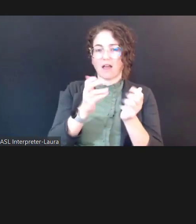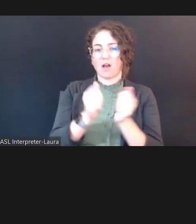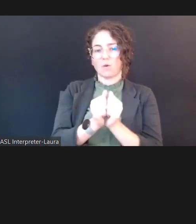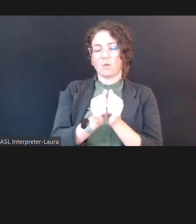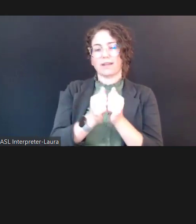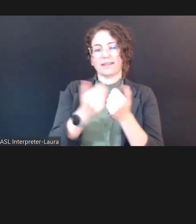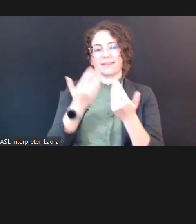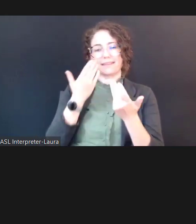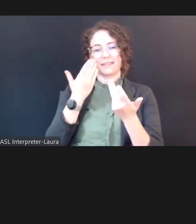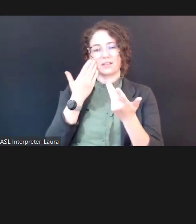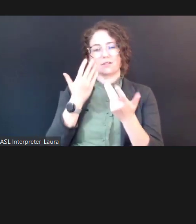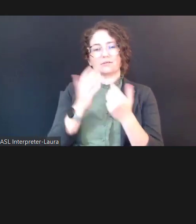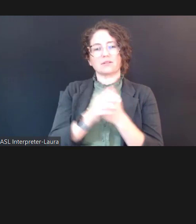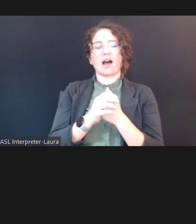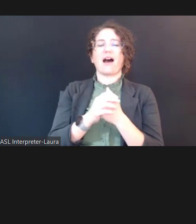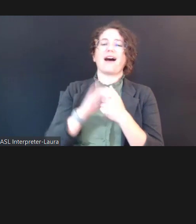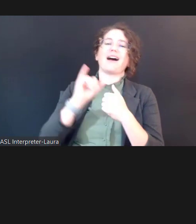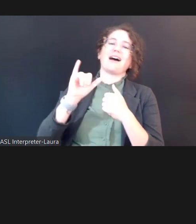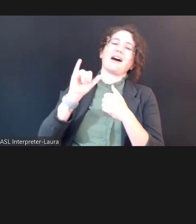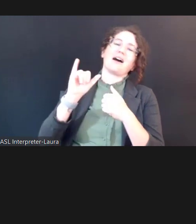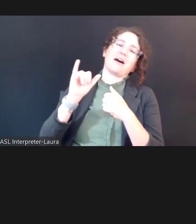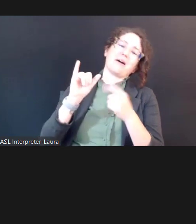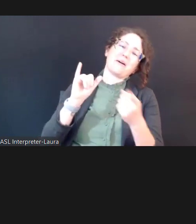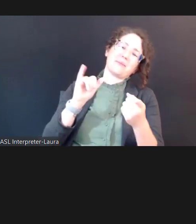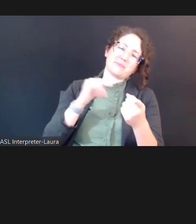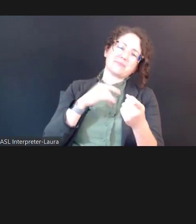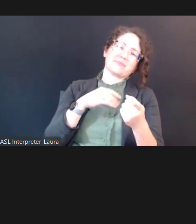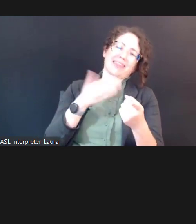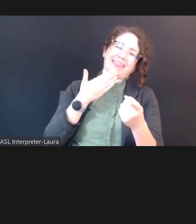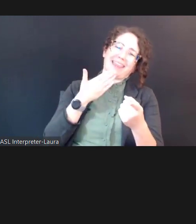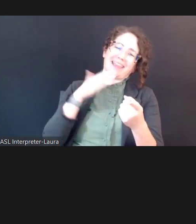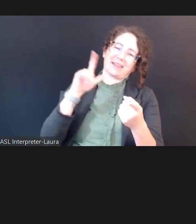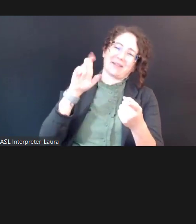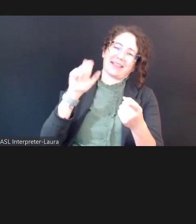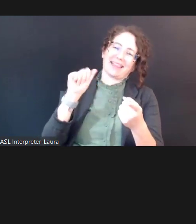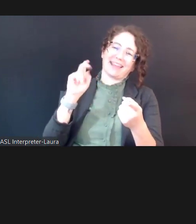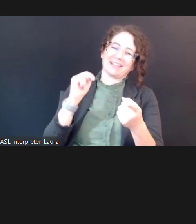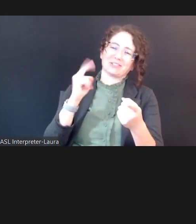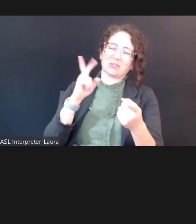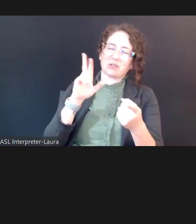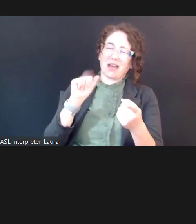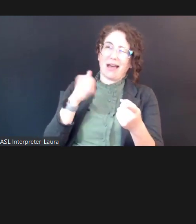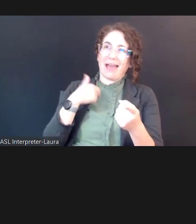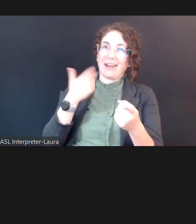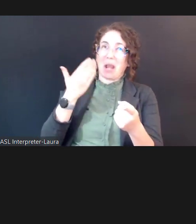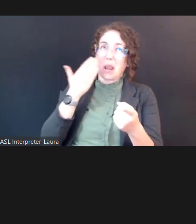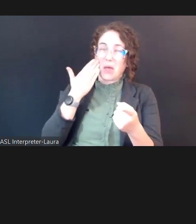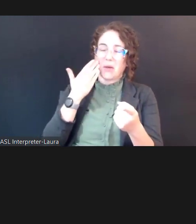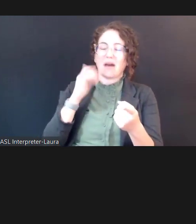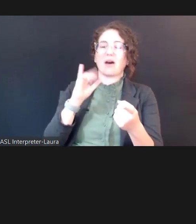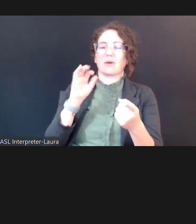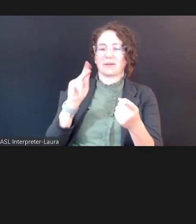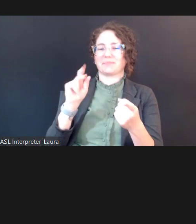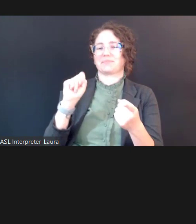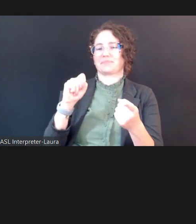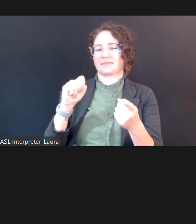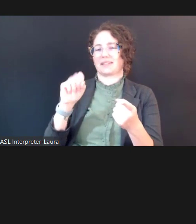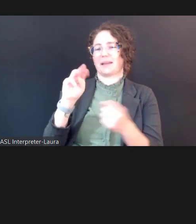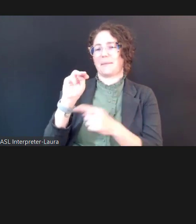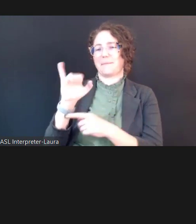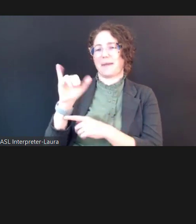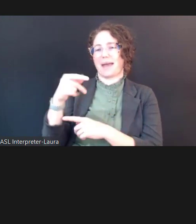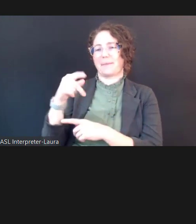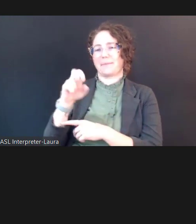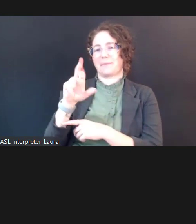that already, my peers. Thank you, Leandra. It was on the tip of my tongue. Yeah, My Peers is a